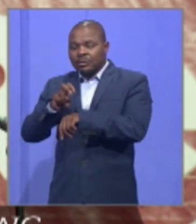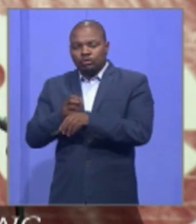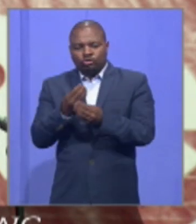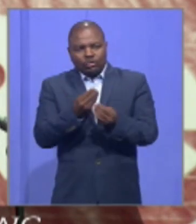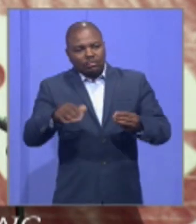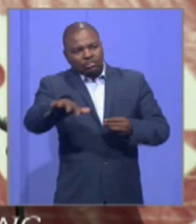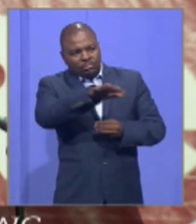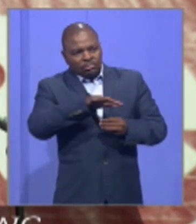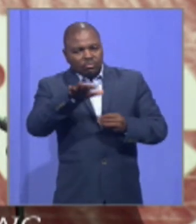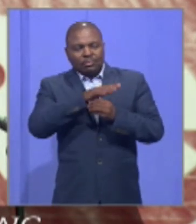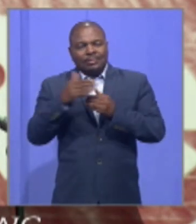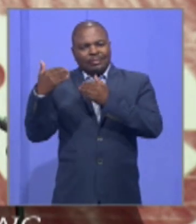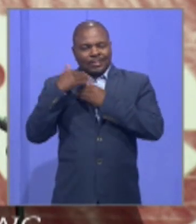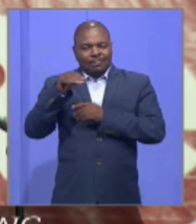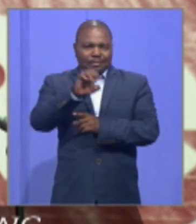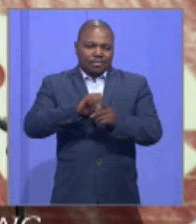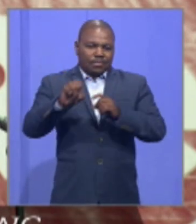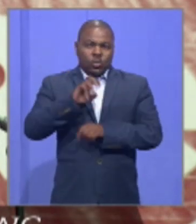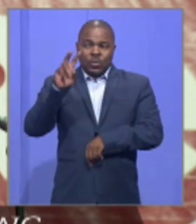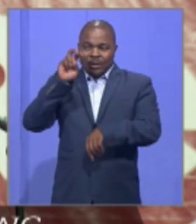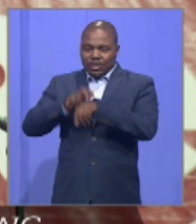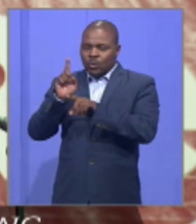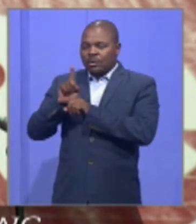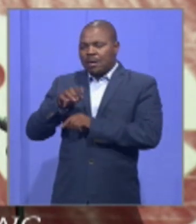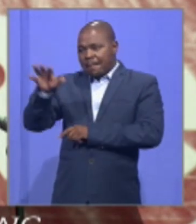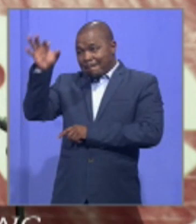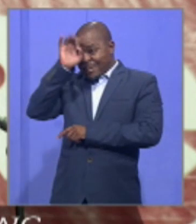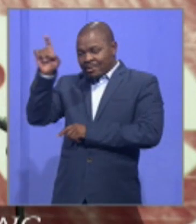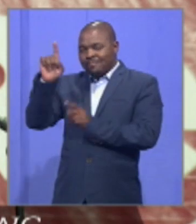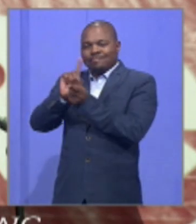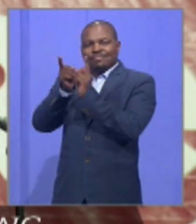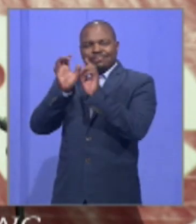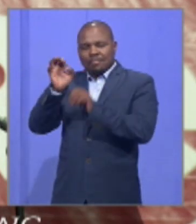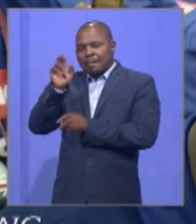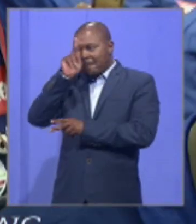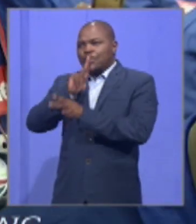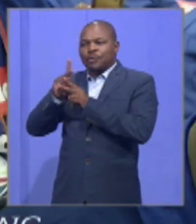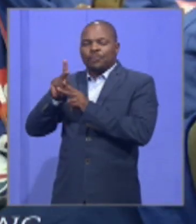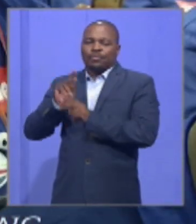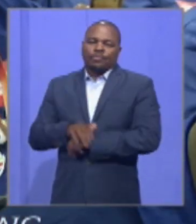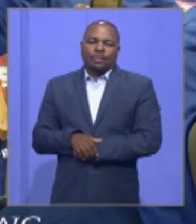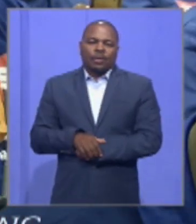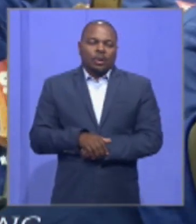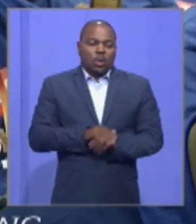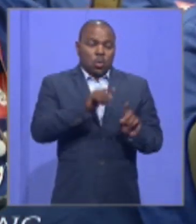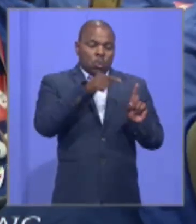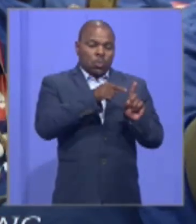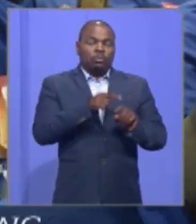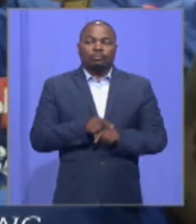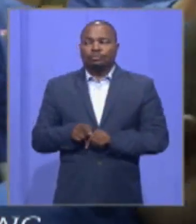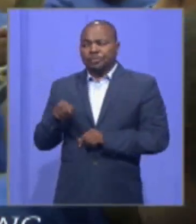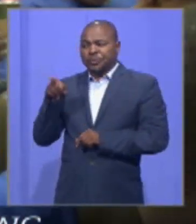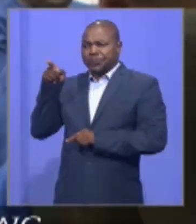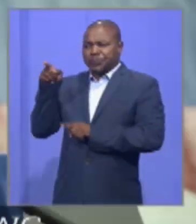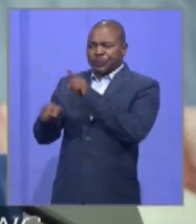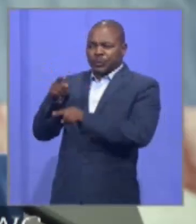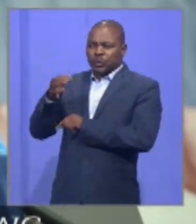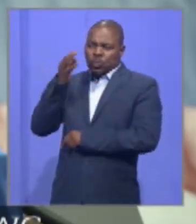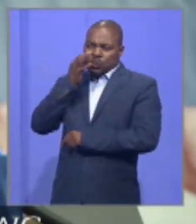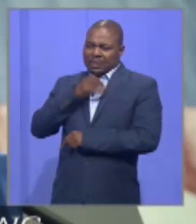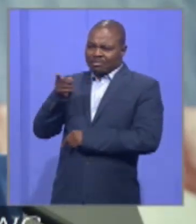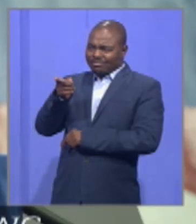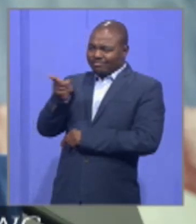children. We need a professional police force in Limpopo. Meyer o tshwaya phoso seo a reng ke go